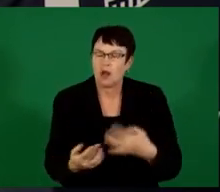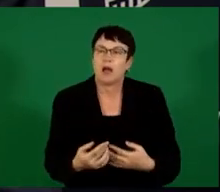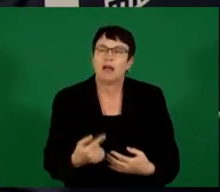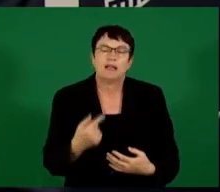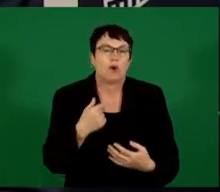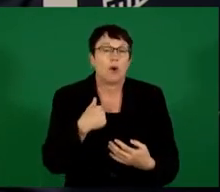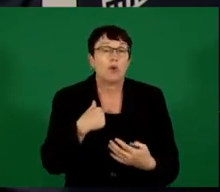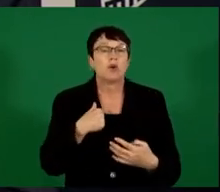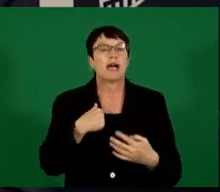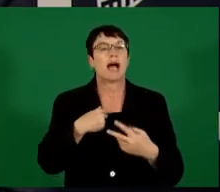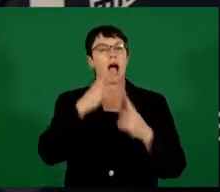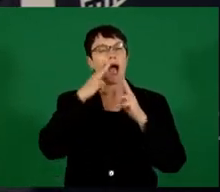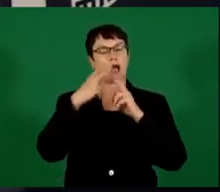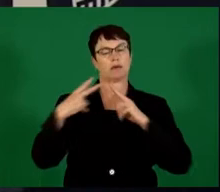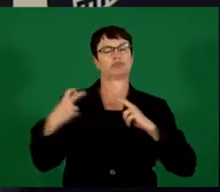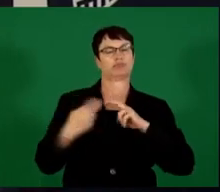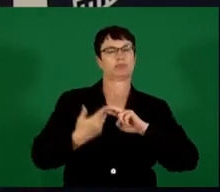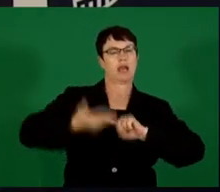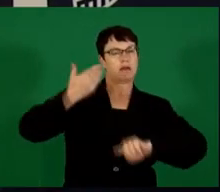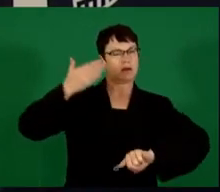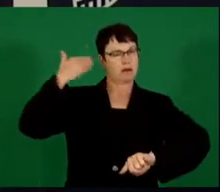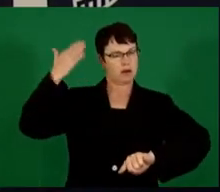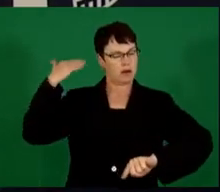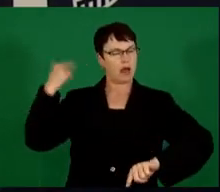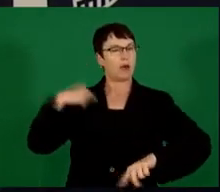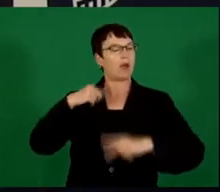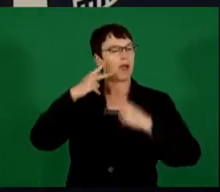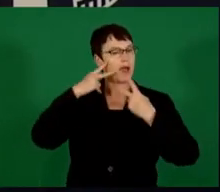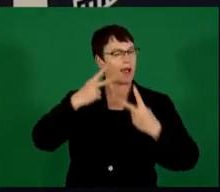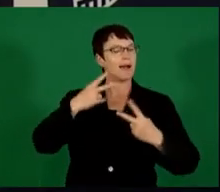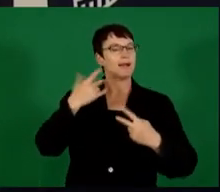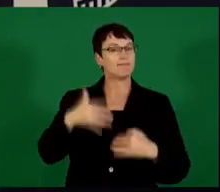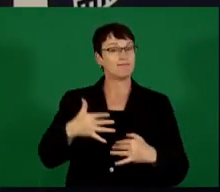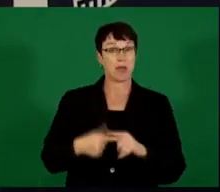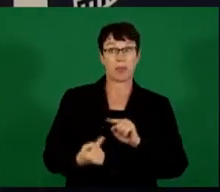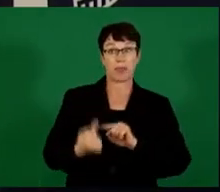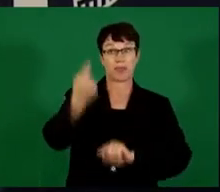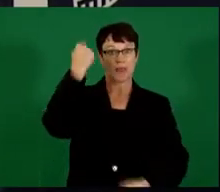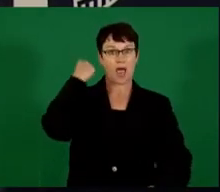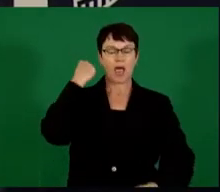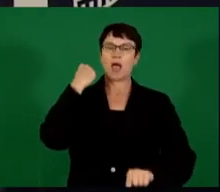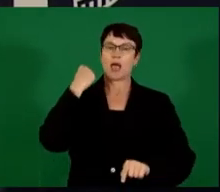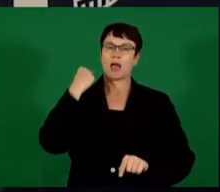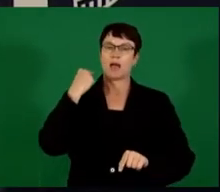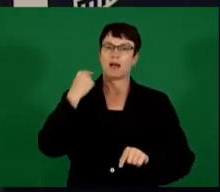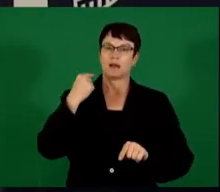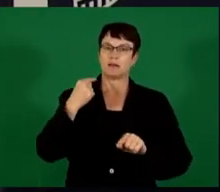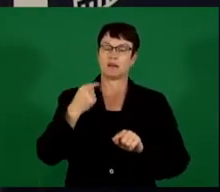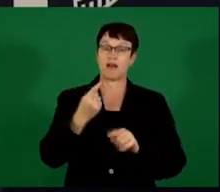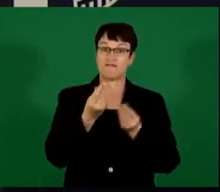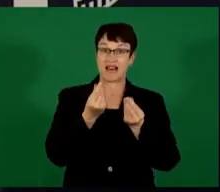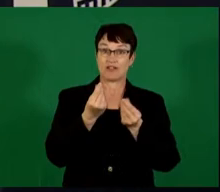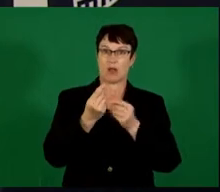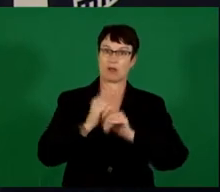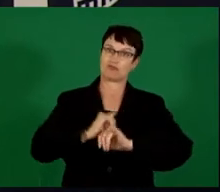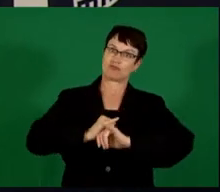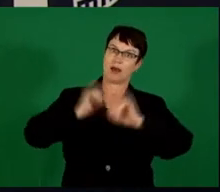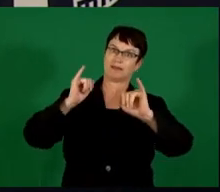from economic history. And that is that, you know, when we had the financial crisis, or the years before the financial crisis, when the